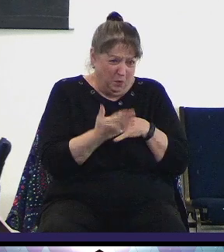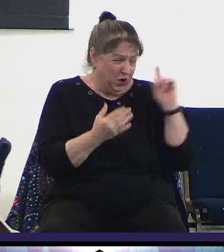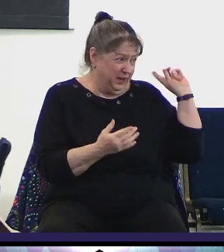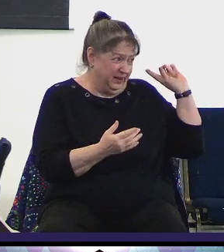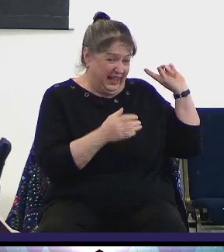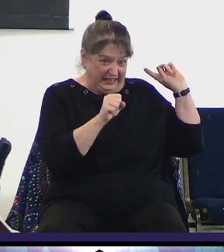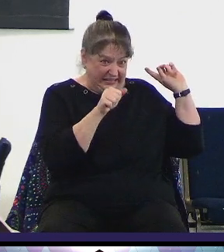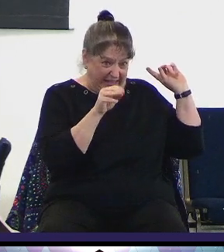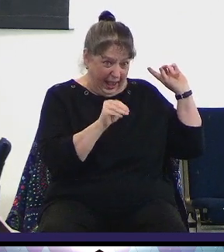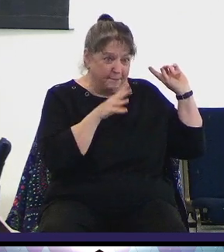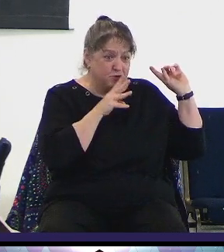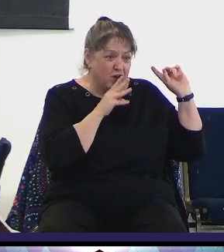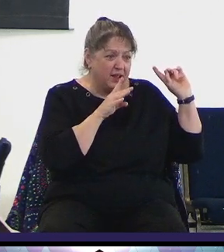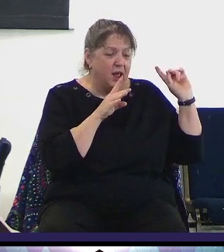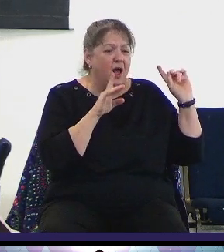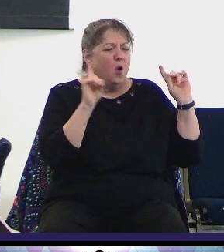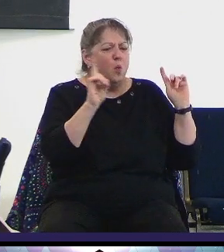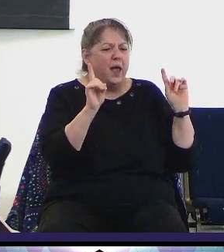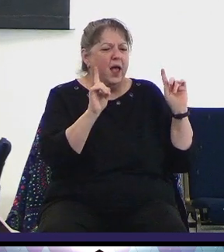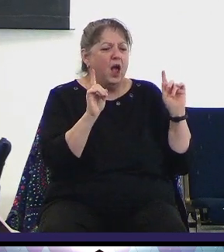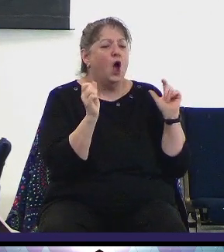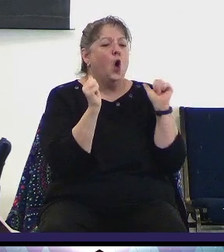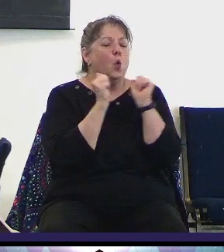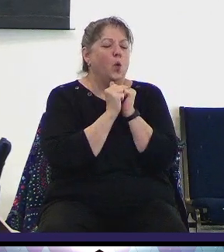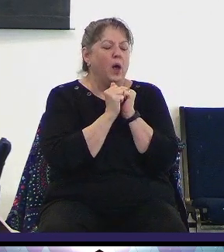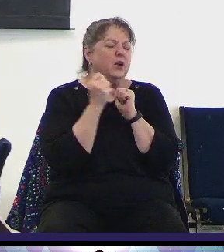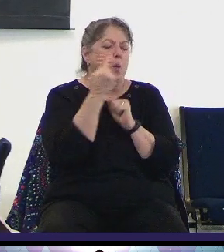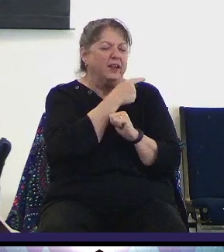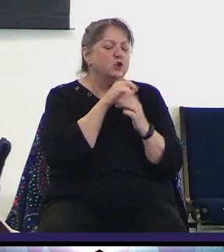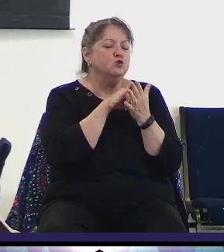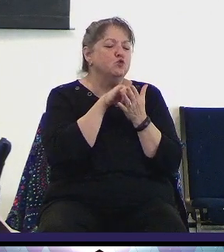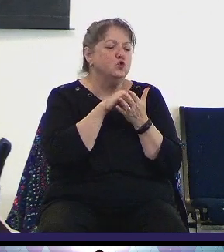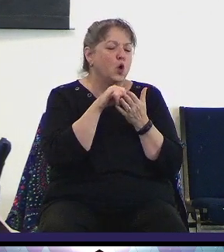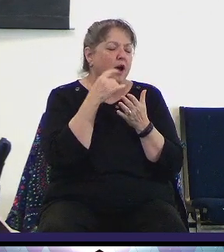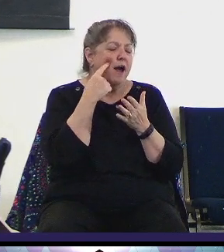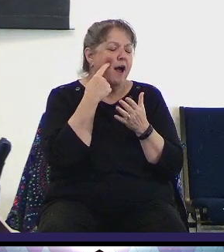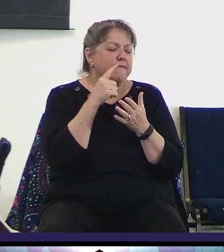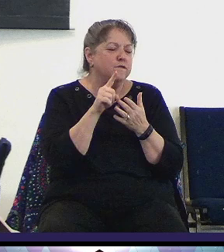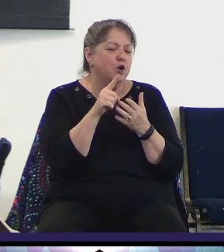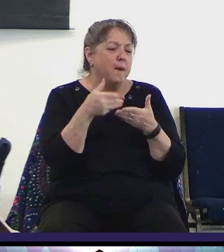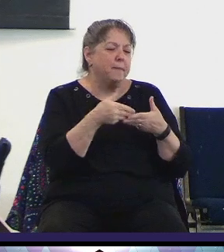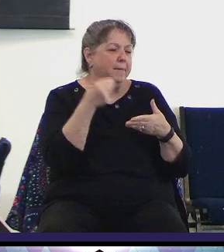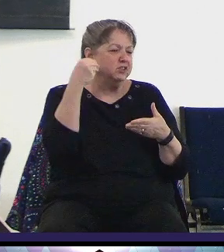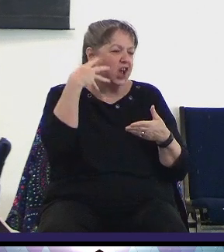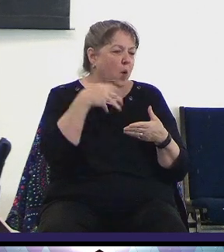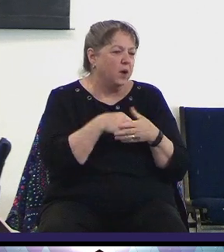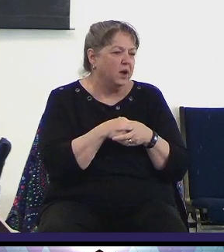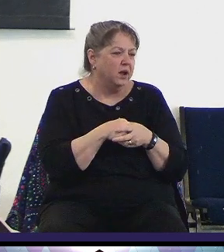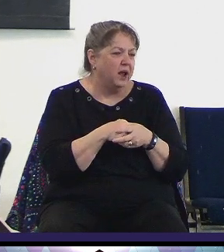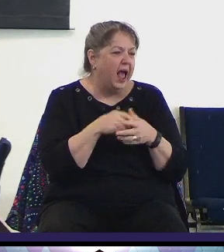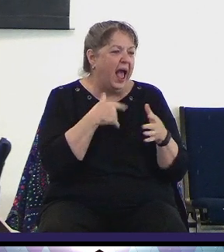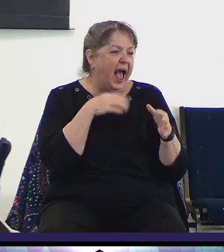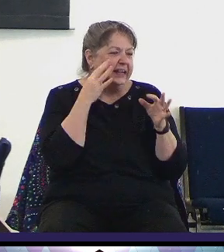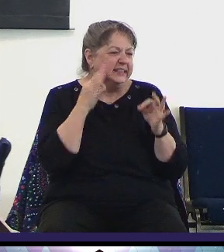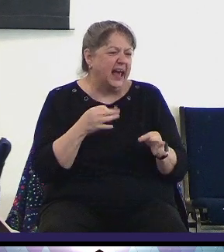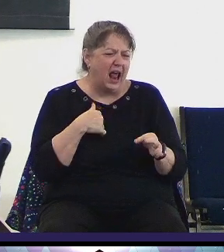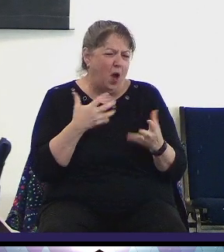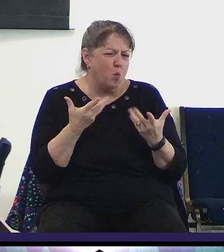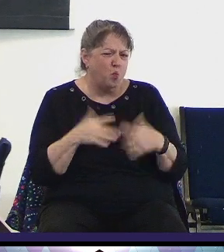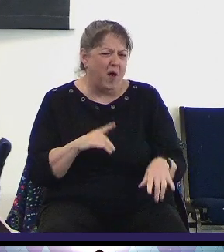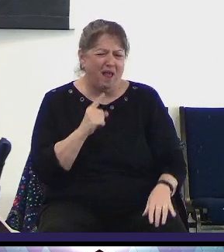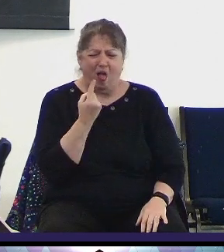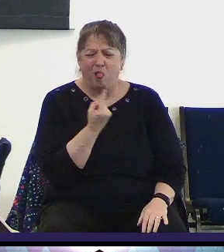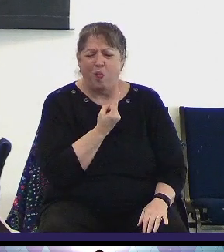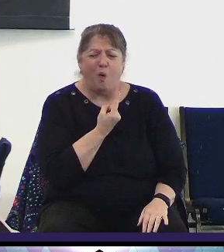in New York with my other daughter for a baby shower. But I decided that I don't want to be up here by myself, so I asked